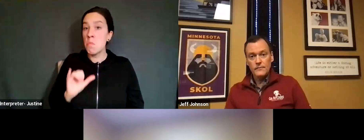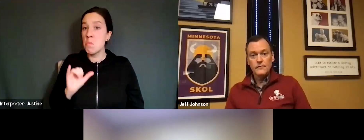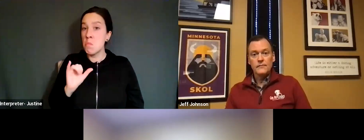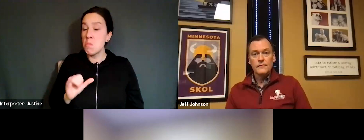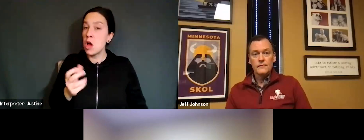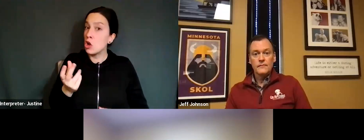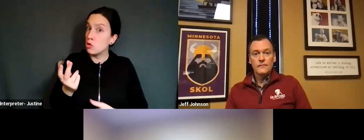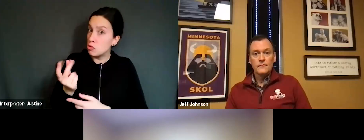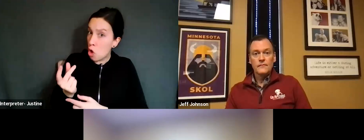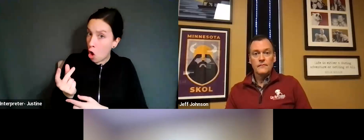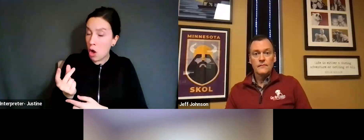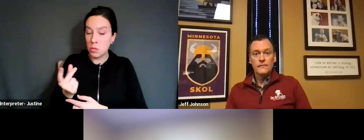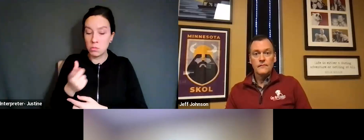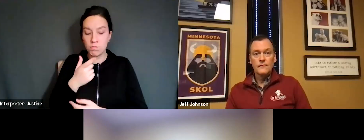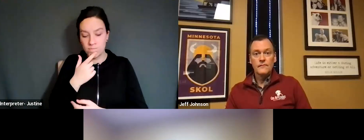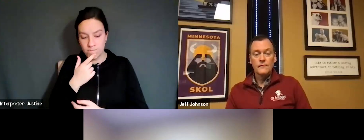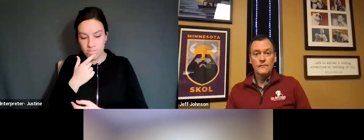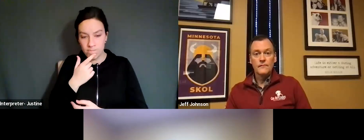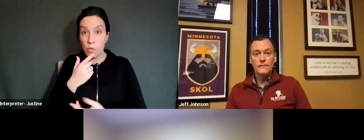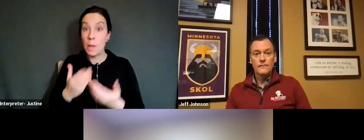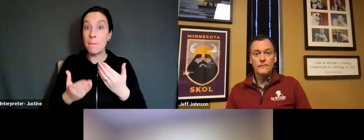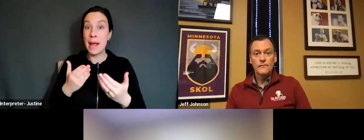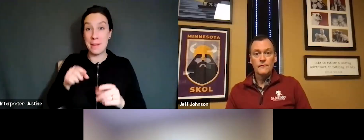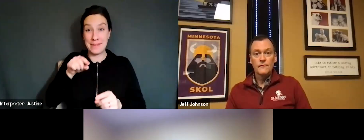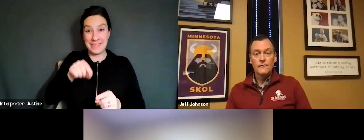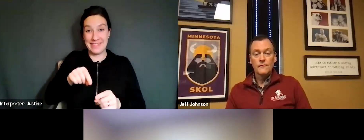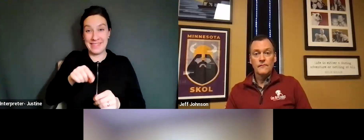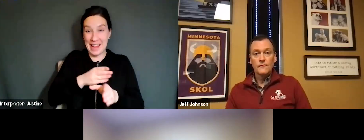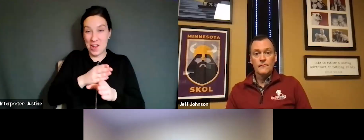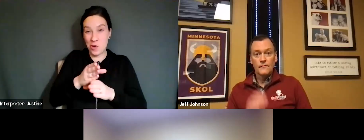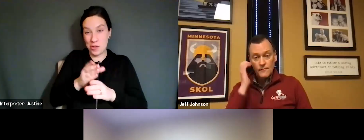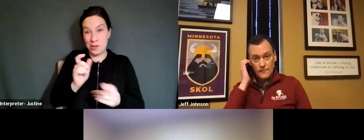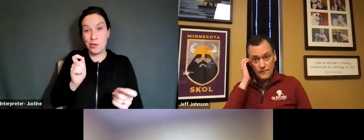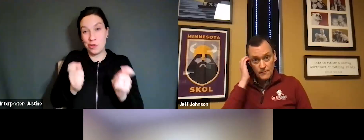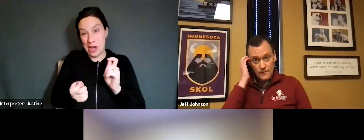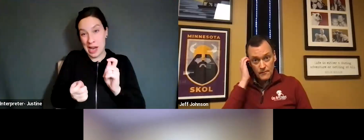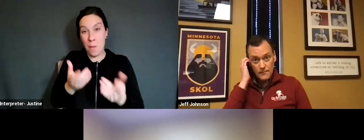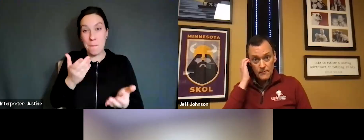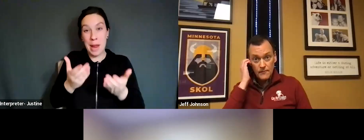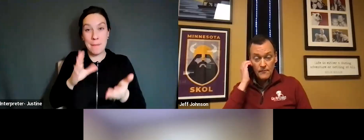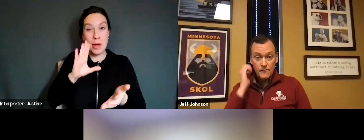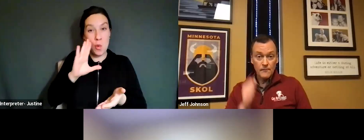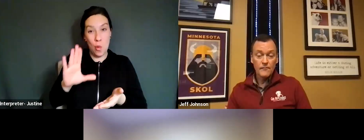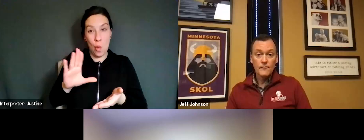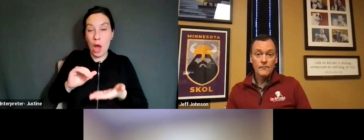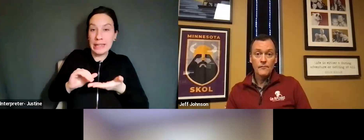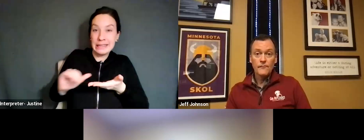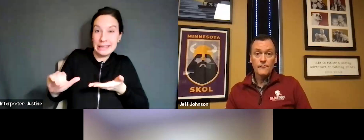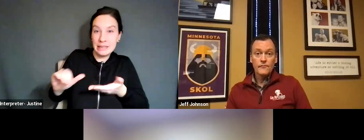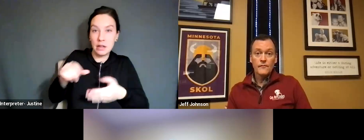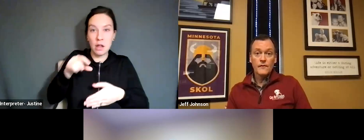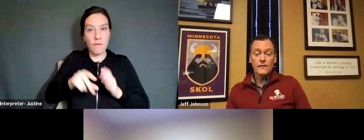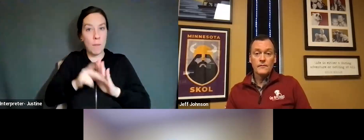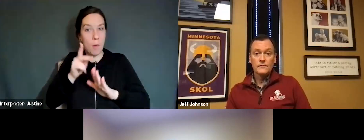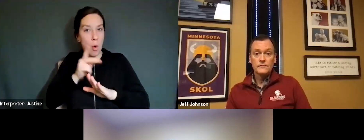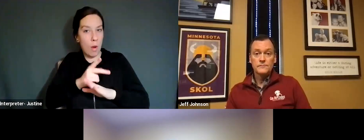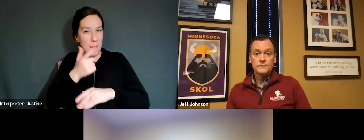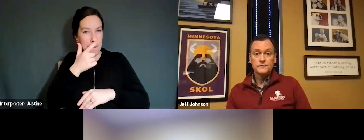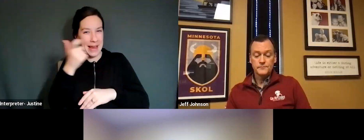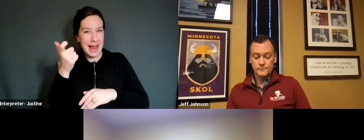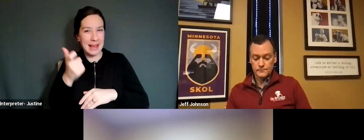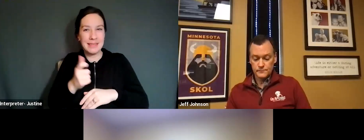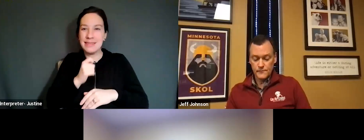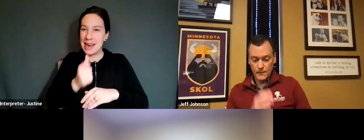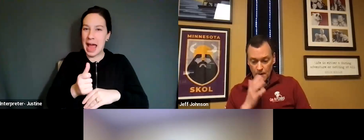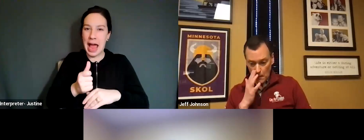that maybe we would have career change, been released from the program due to discomfort in public settings, as an example, but we